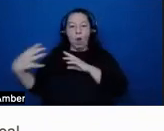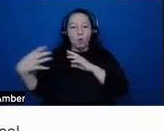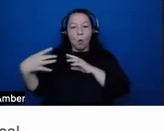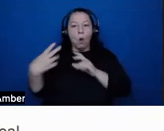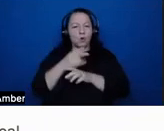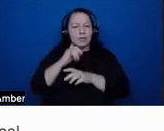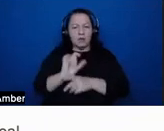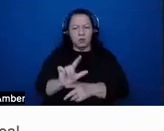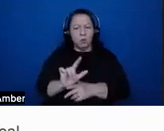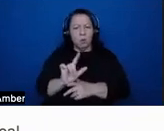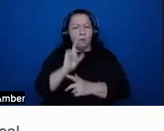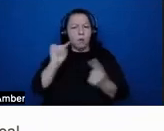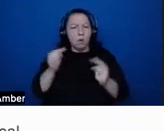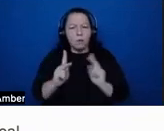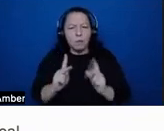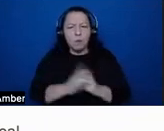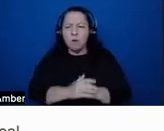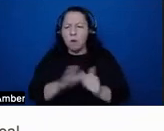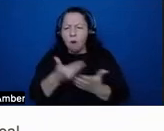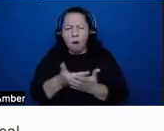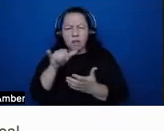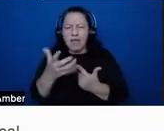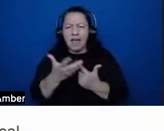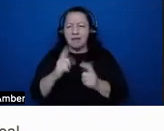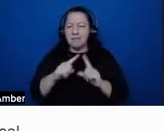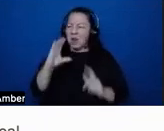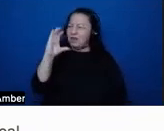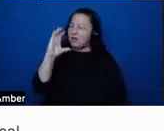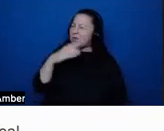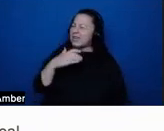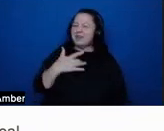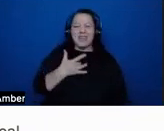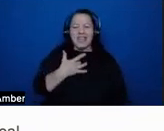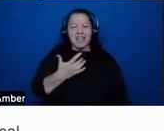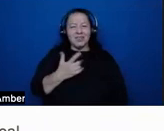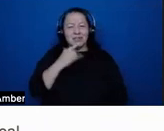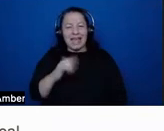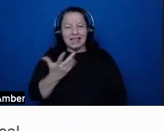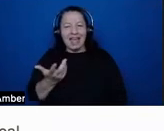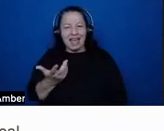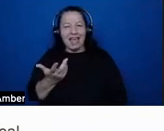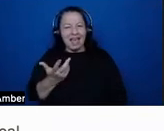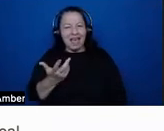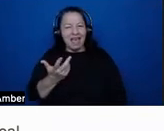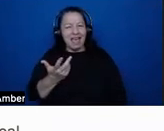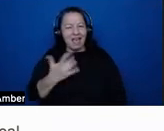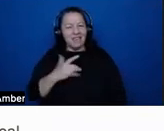point, that sometimes weirdly feels controversial saying it, but sometimes I feel that